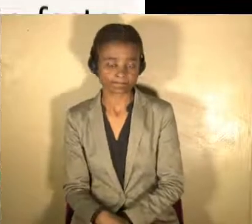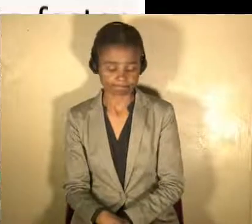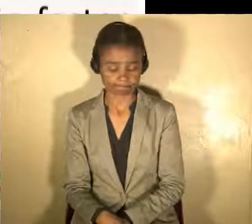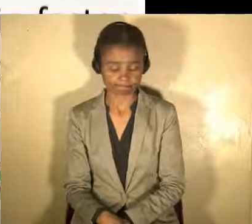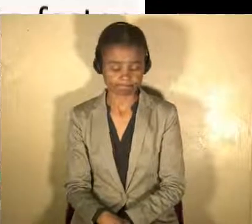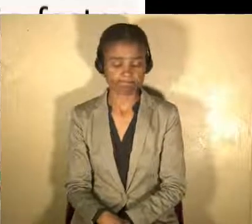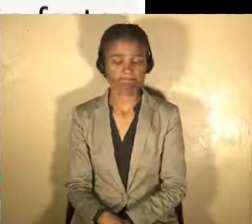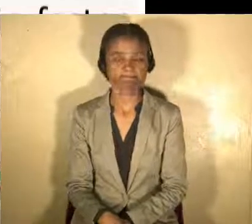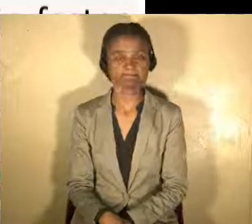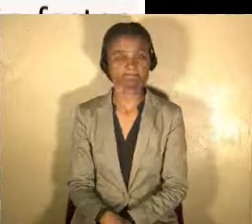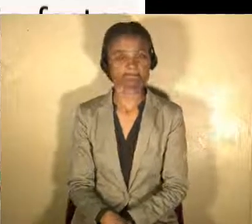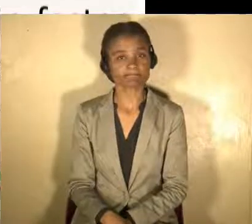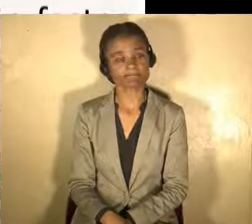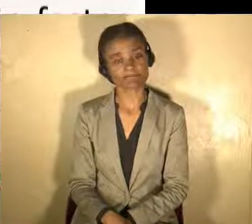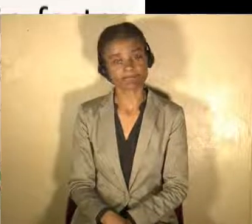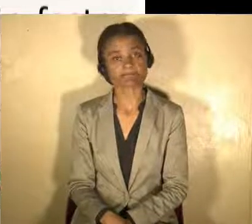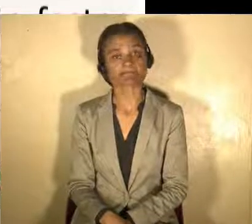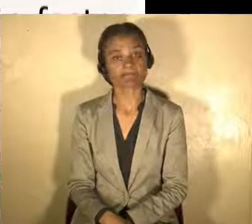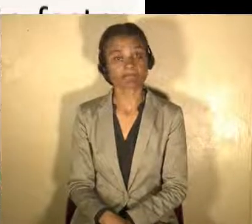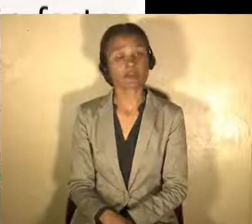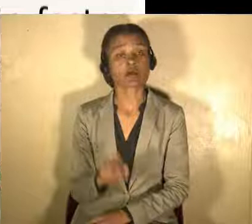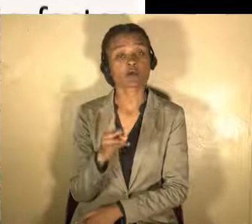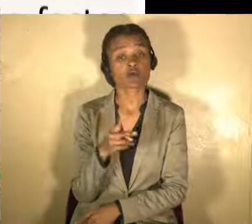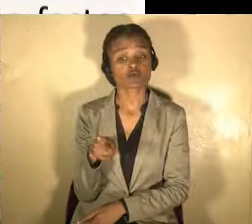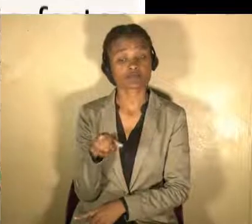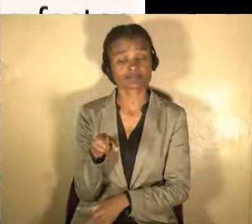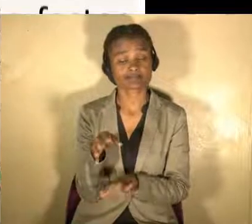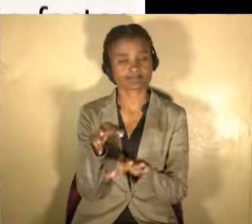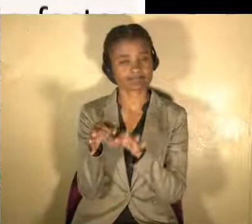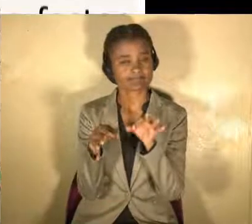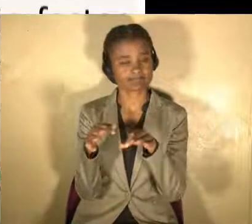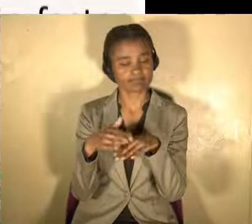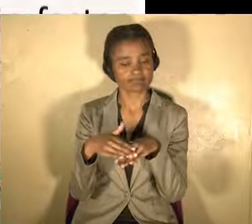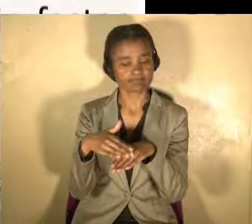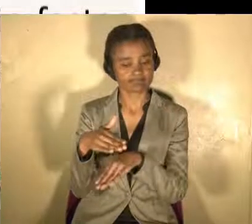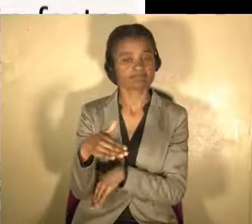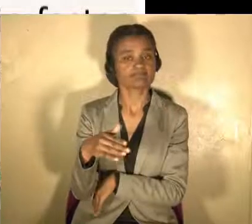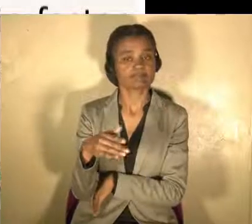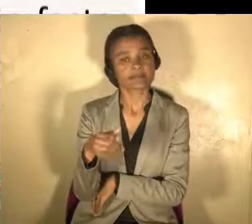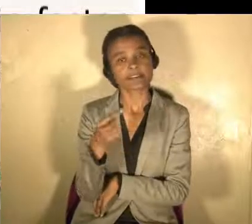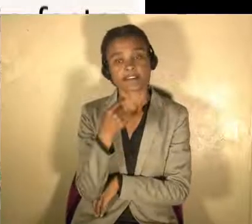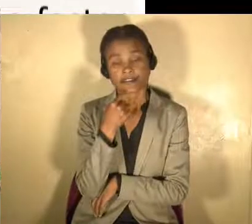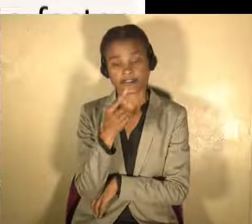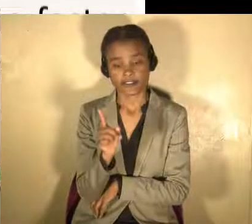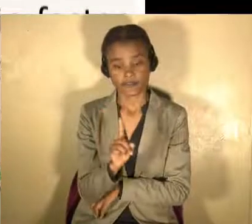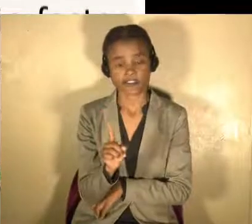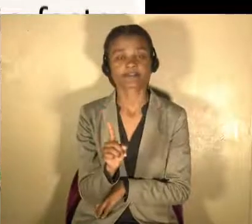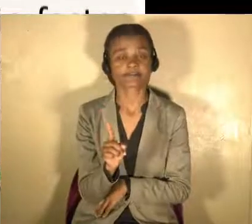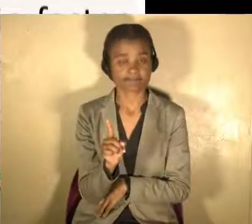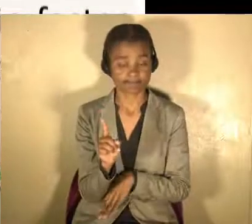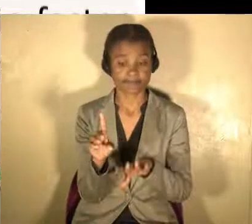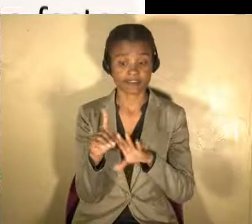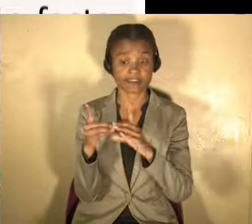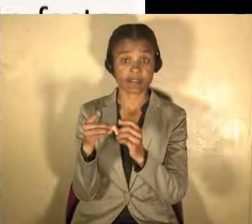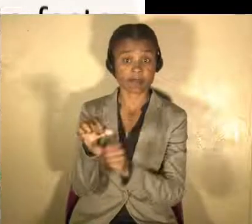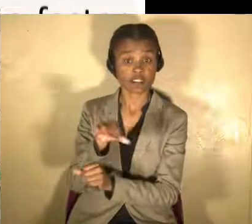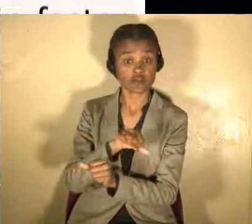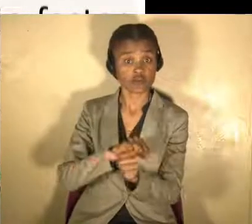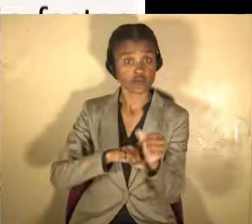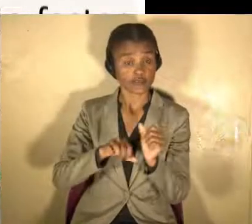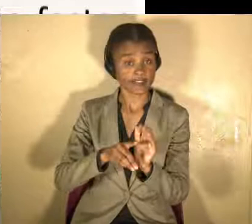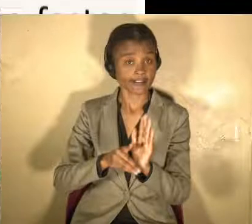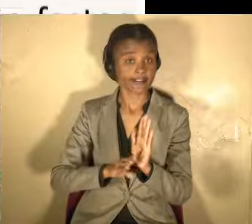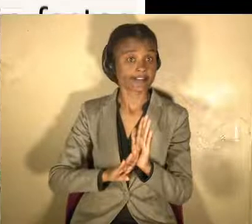this clause further enables the Provincial Department of Social Development